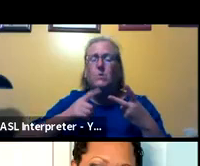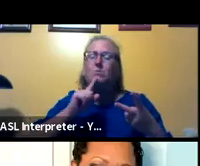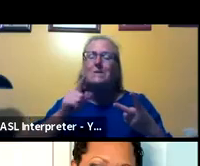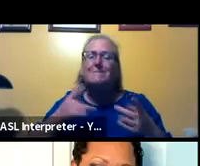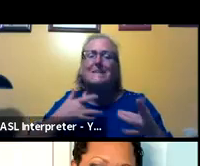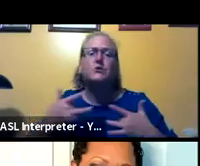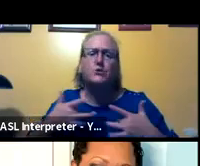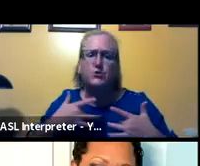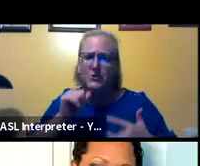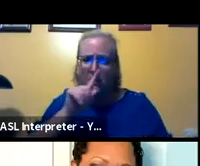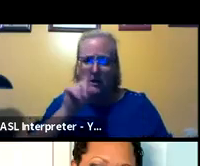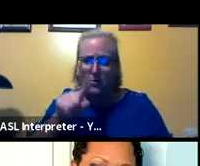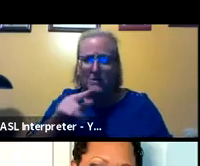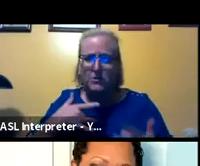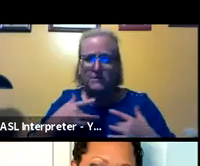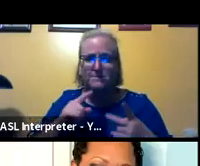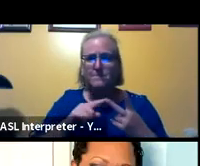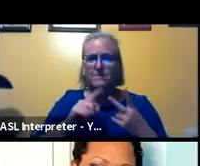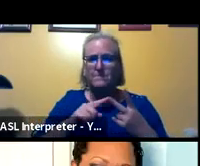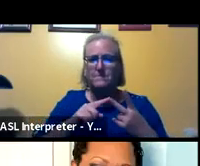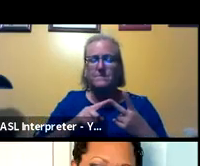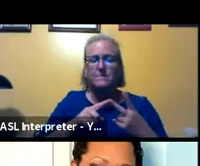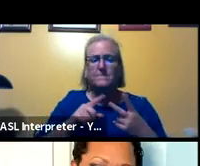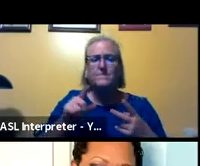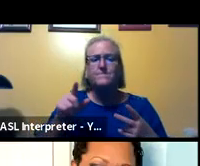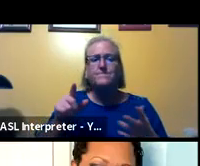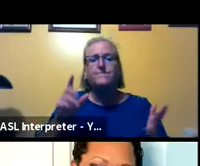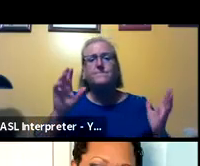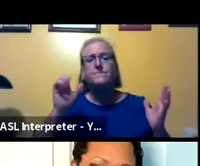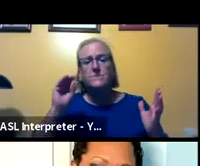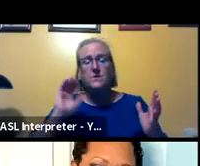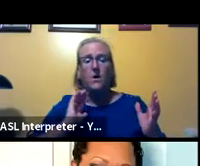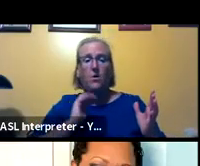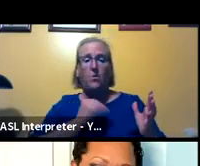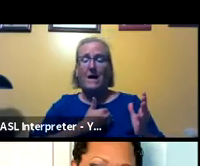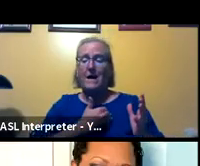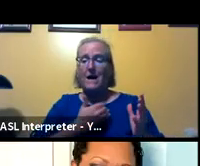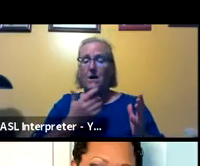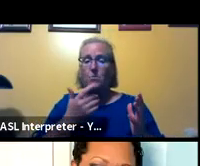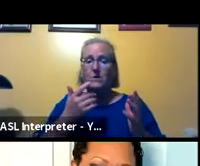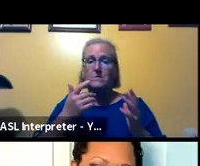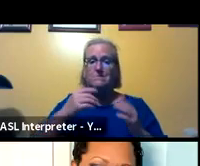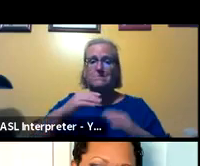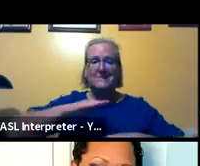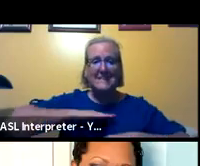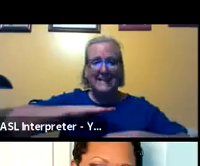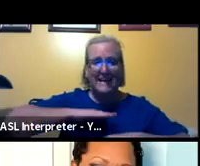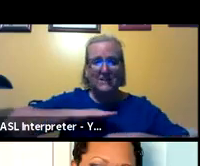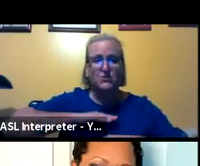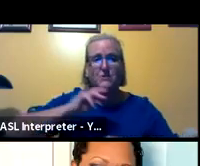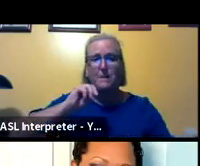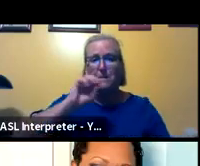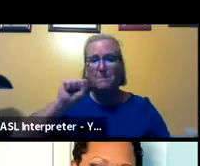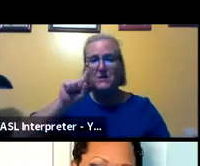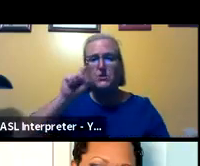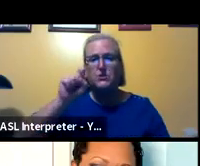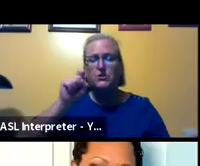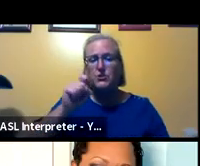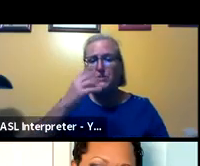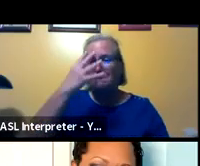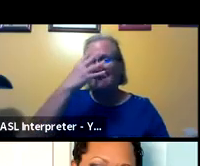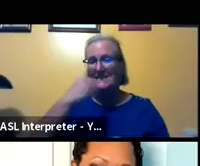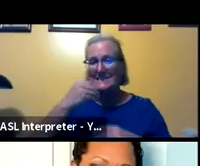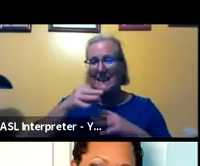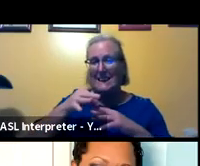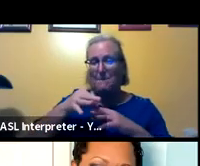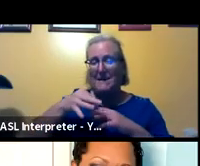really is the science at this point suggests that our teens, middle schoolers, should be sleeping later.